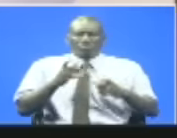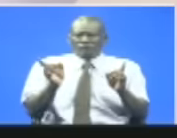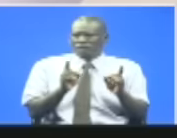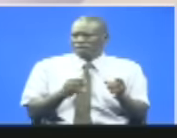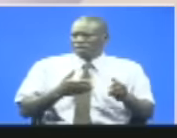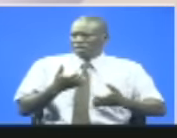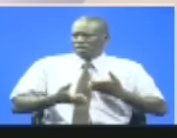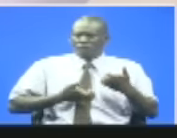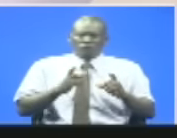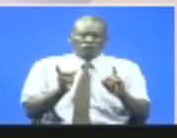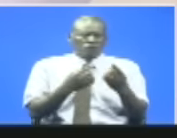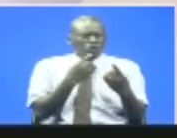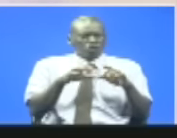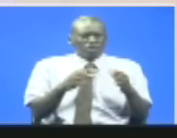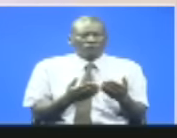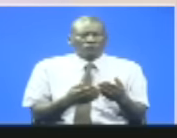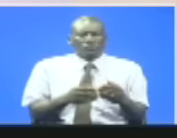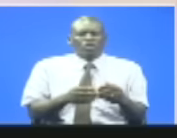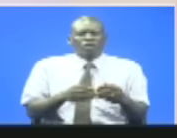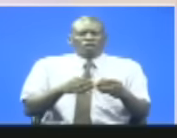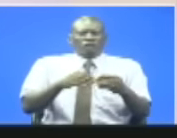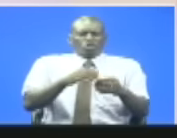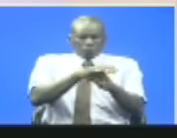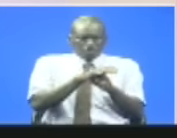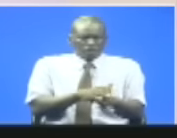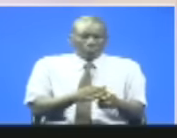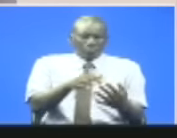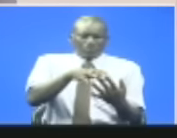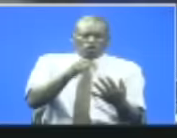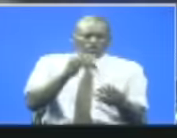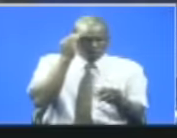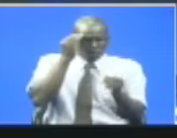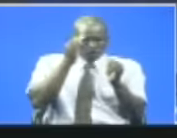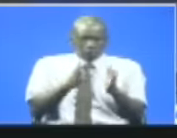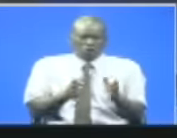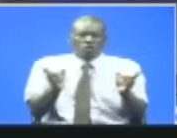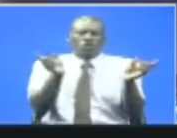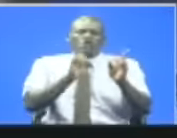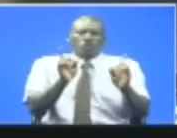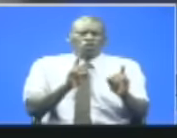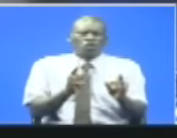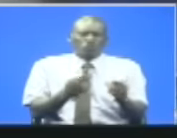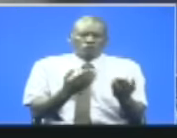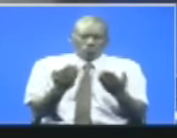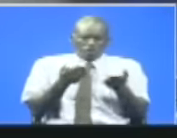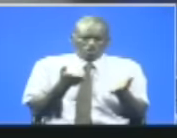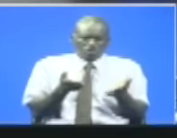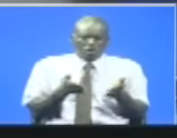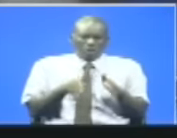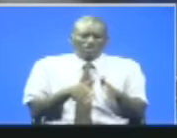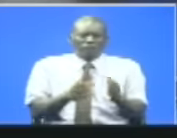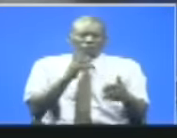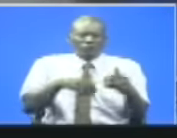president. You talked about betrayal. Okay. I choose, as an educated person, not to read today in terms of what